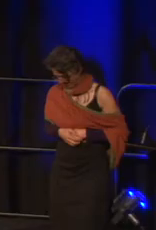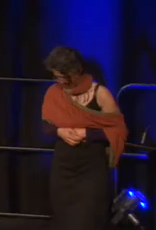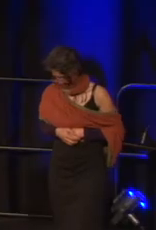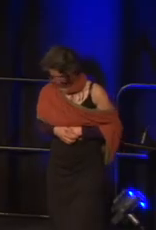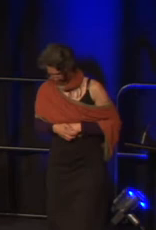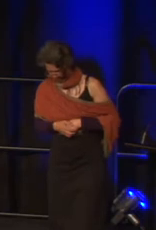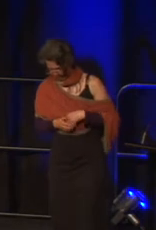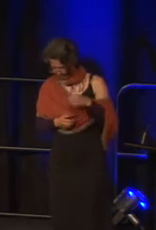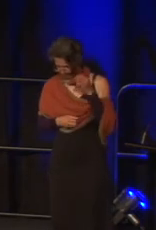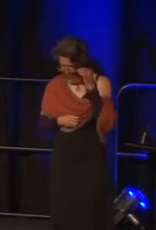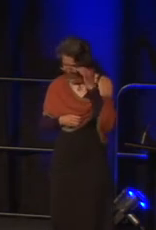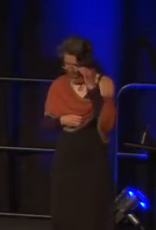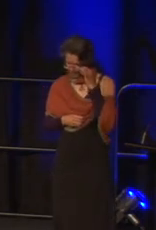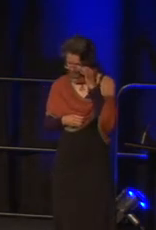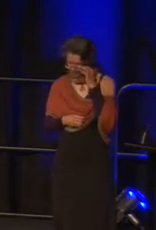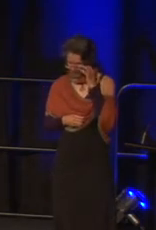Thank you, Chris.